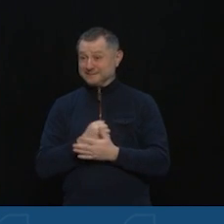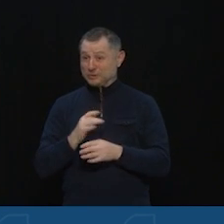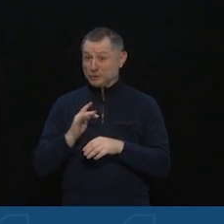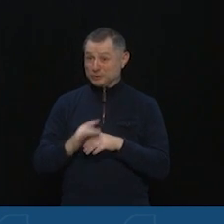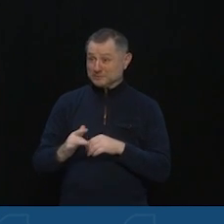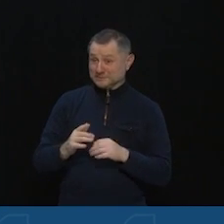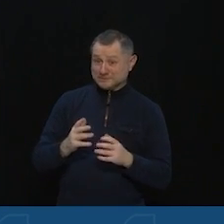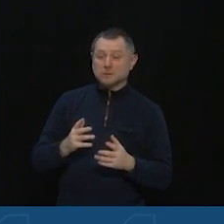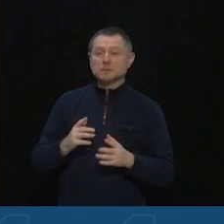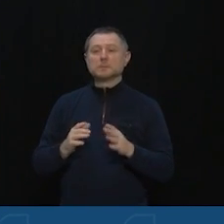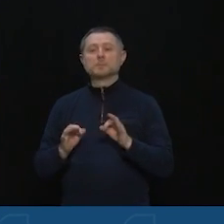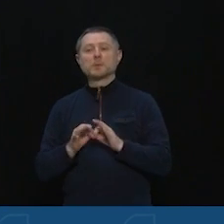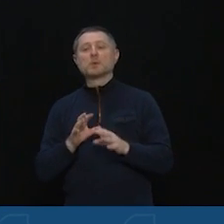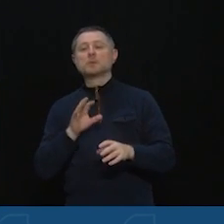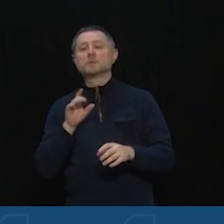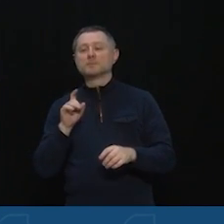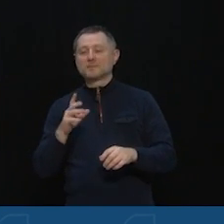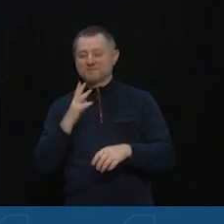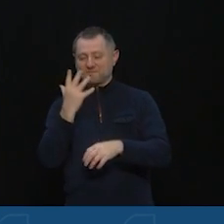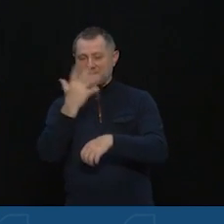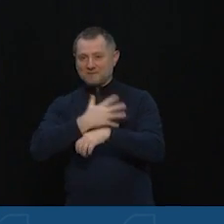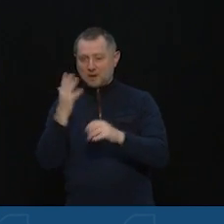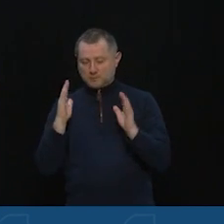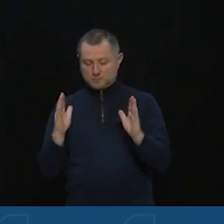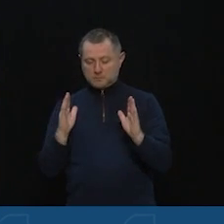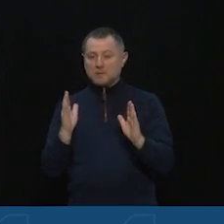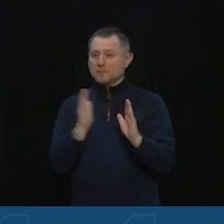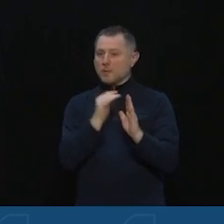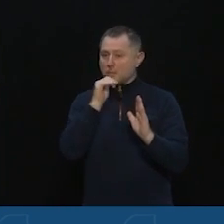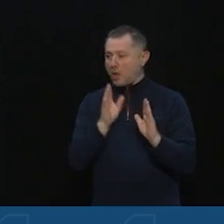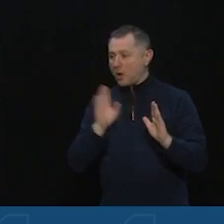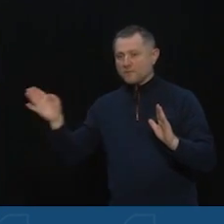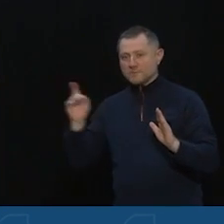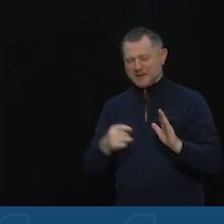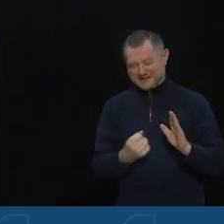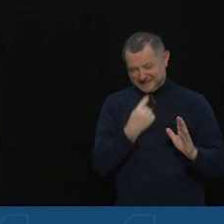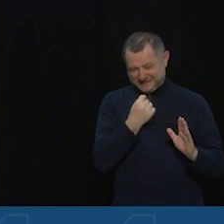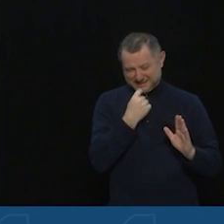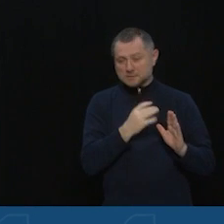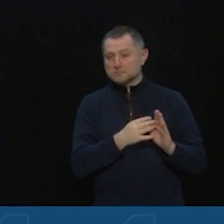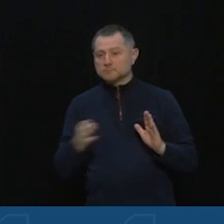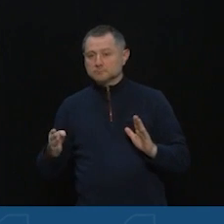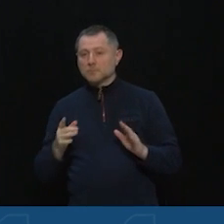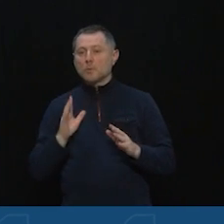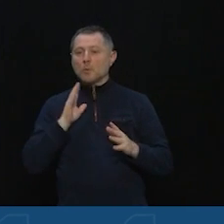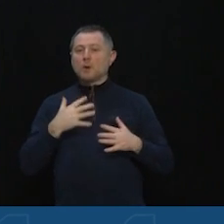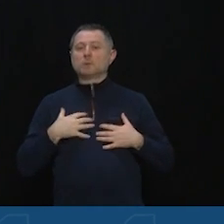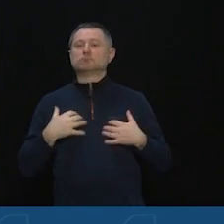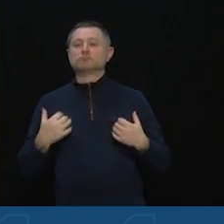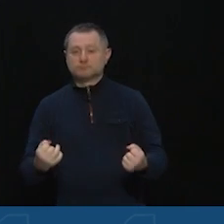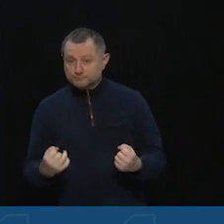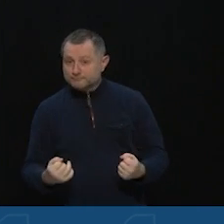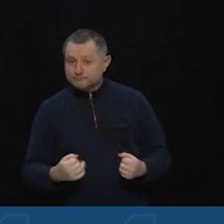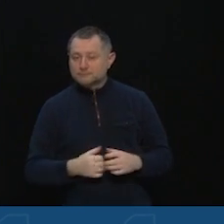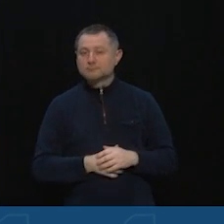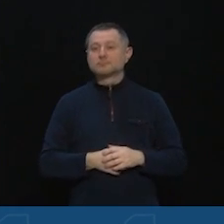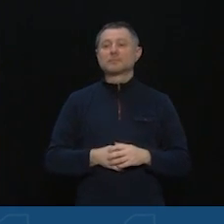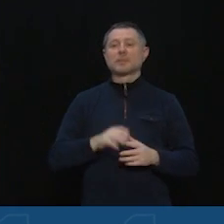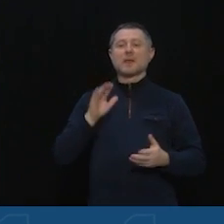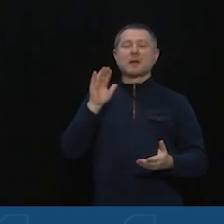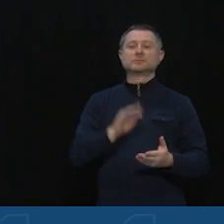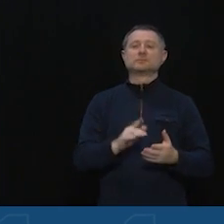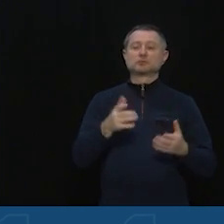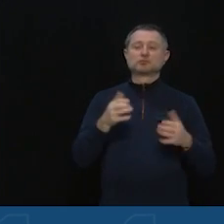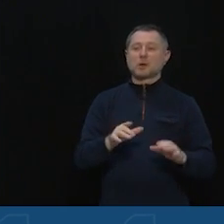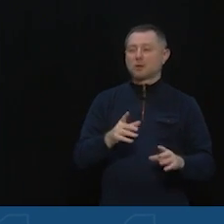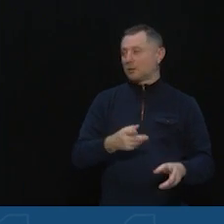be initiated within 5 days of symptoms, the sooner the better, then we get a reduction in hospitalizations